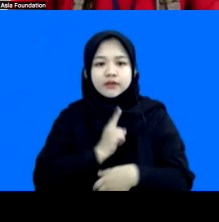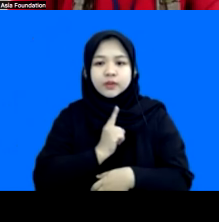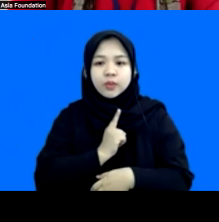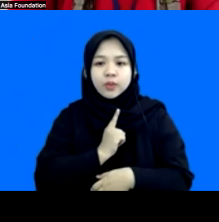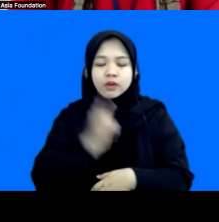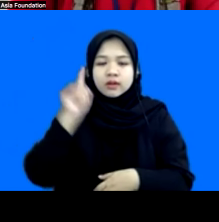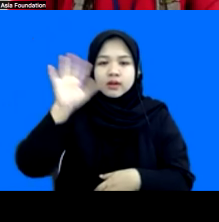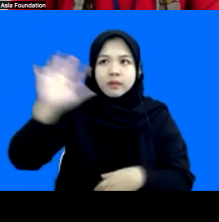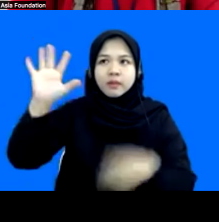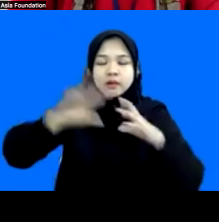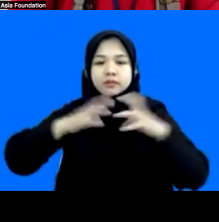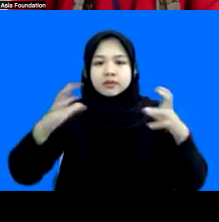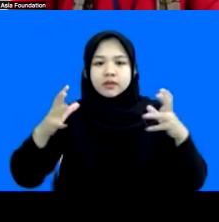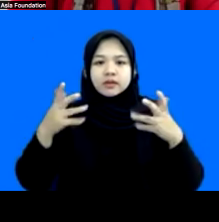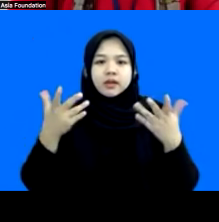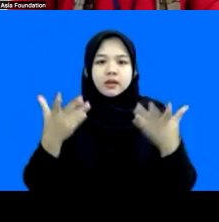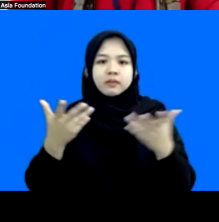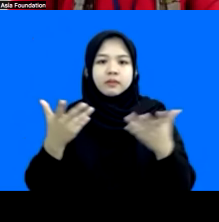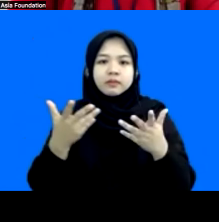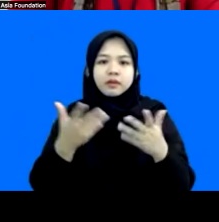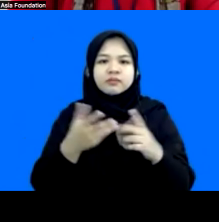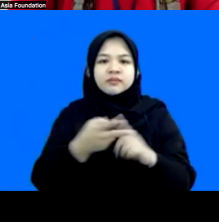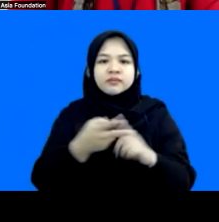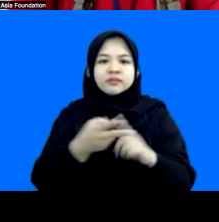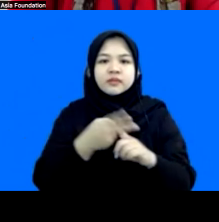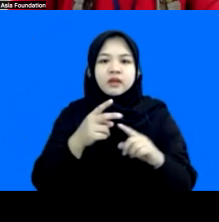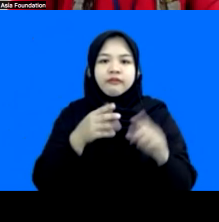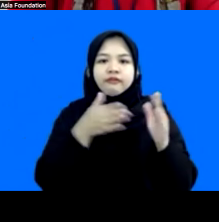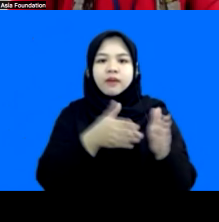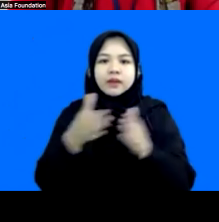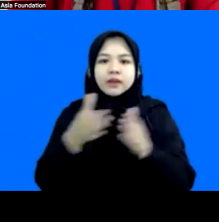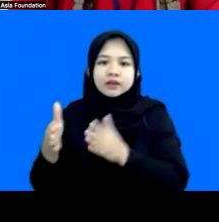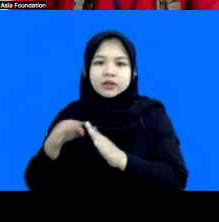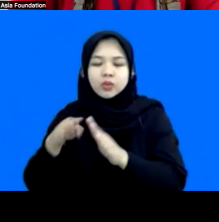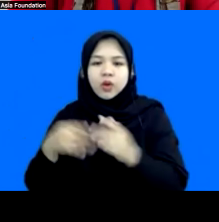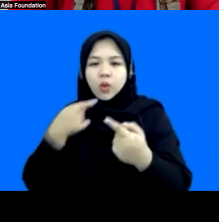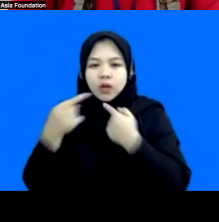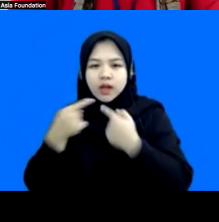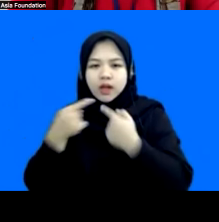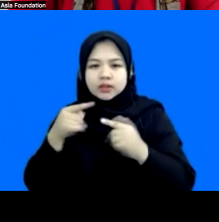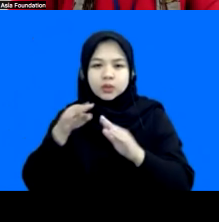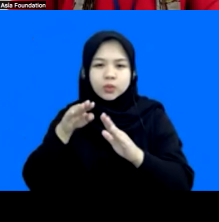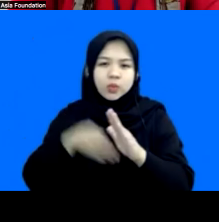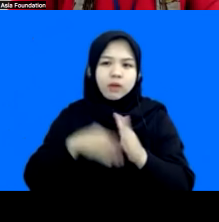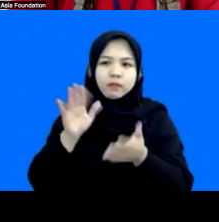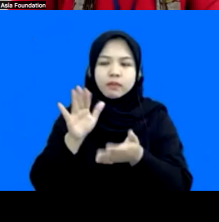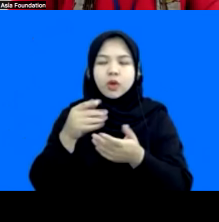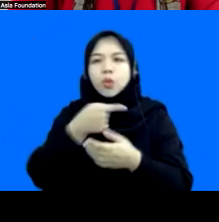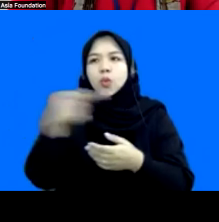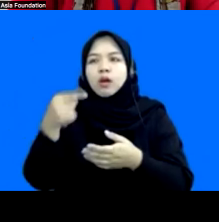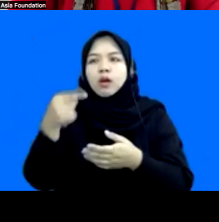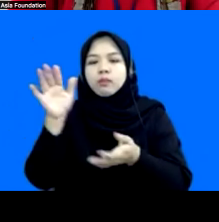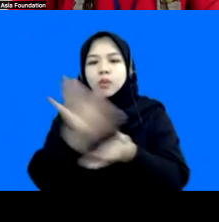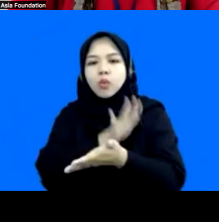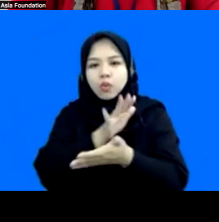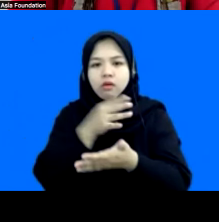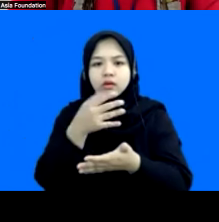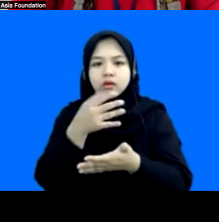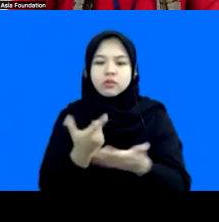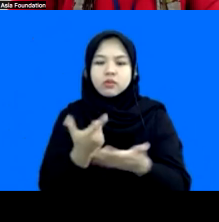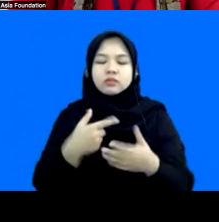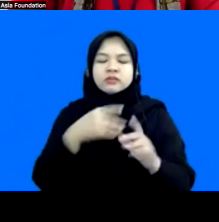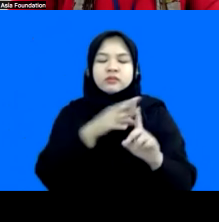individually, the bigger picture is one of fragmentation, lack of coordination, and missed opportunities to share knowledge and replicate good